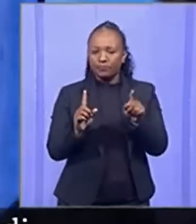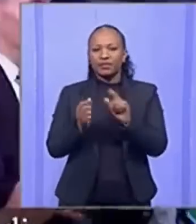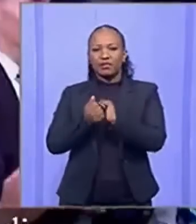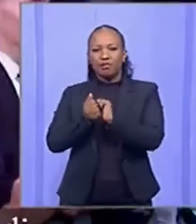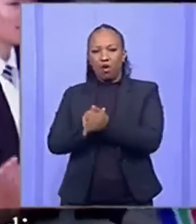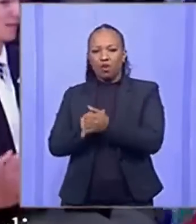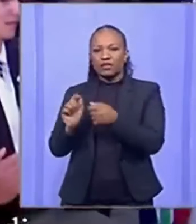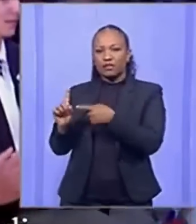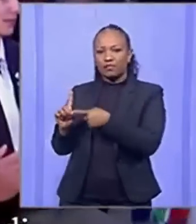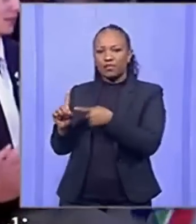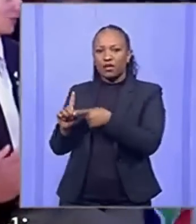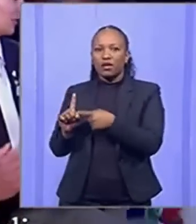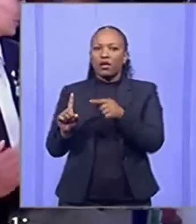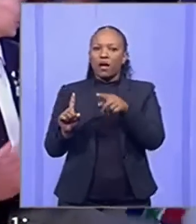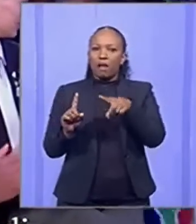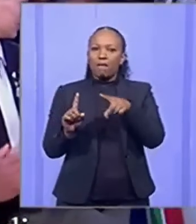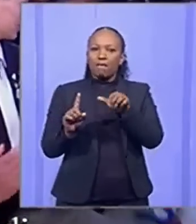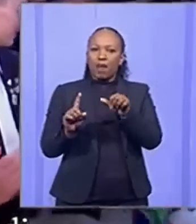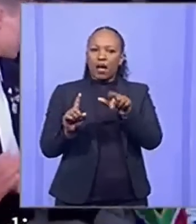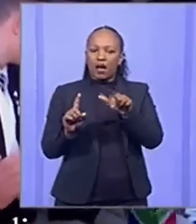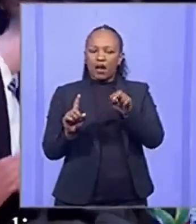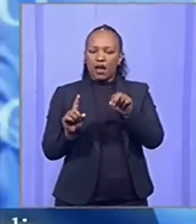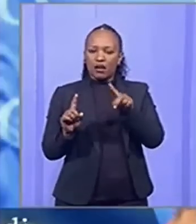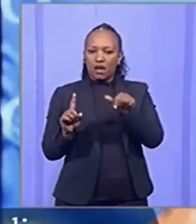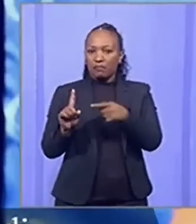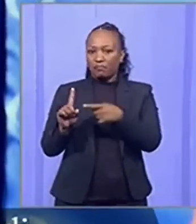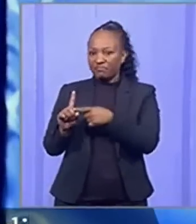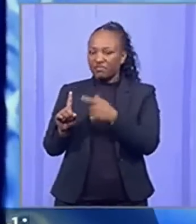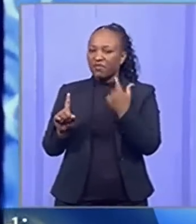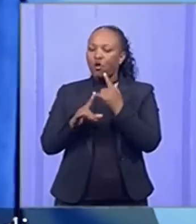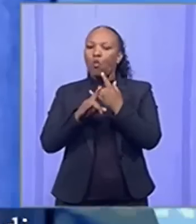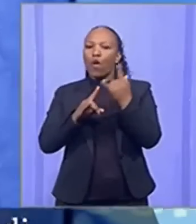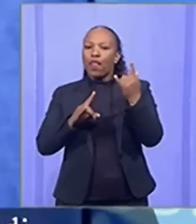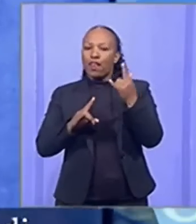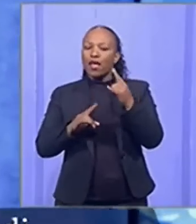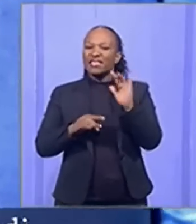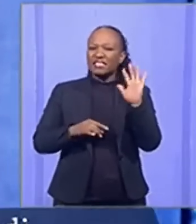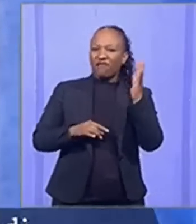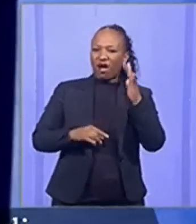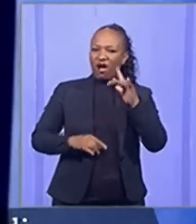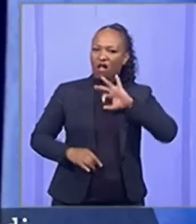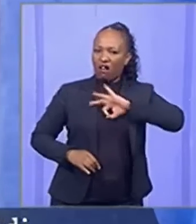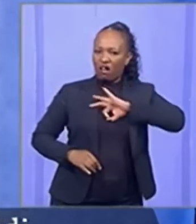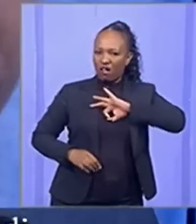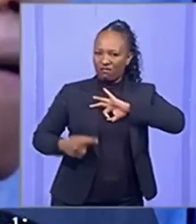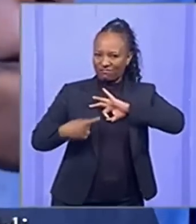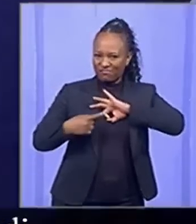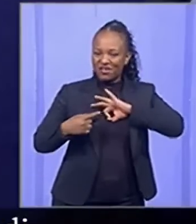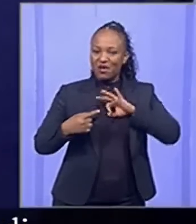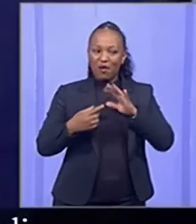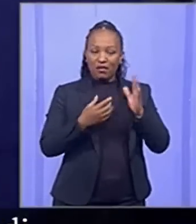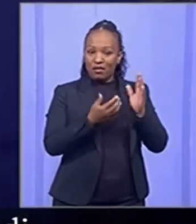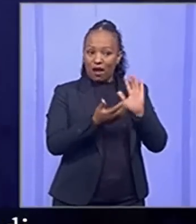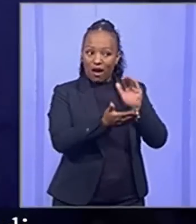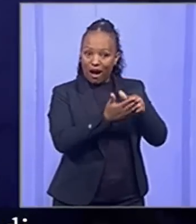Dipapading Bayanda Walaza ya hapileng metale wa Silvera Paris o amoetswe ka thabo le monyaka sekolong sa